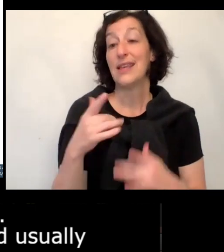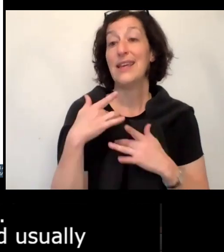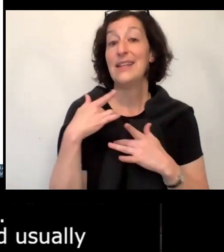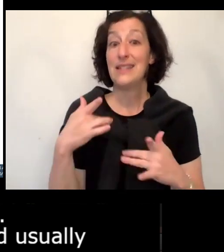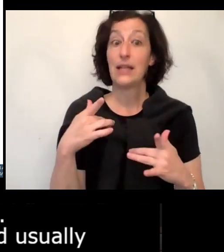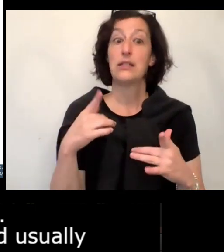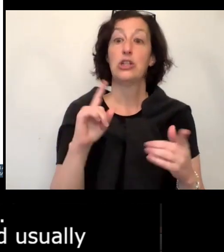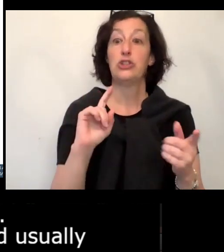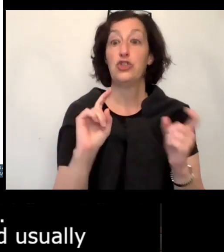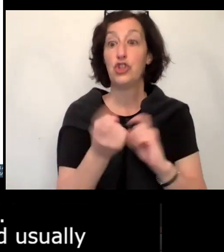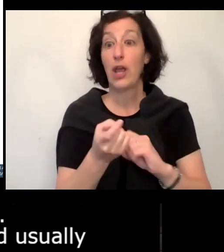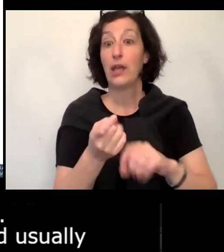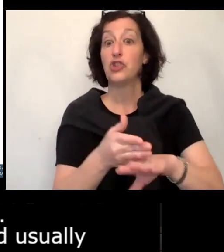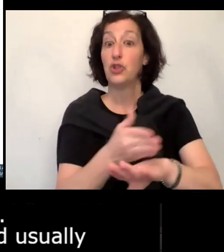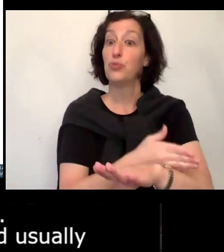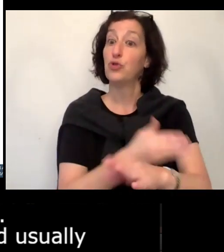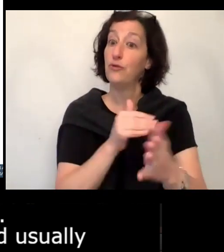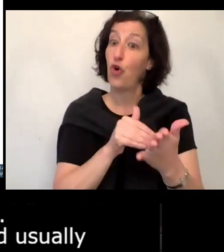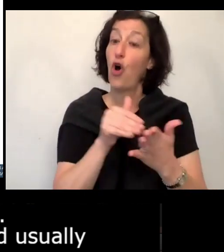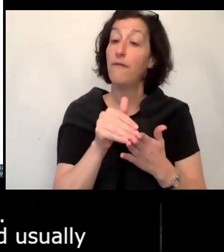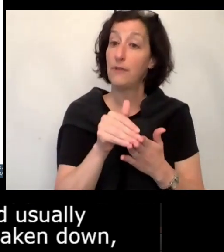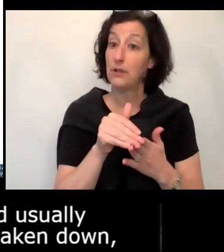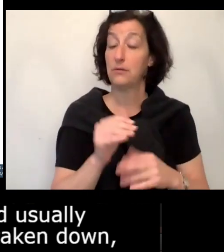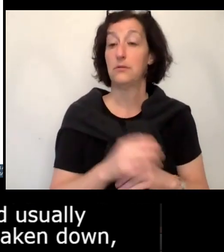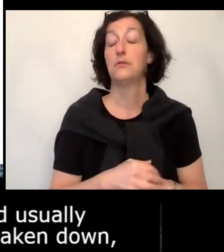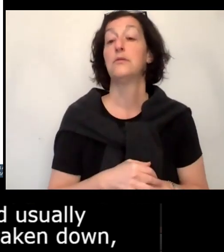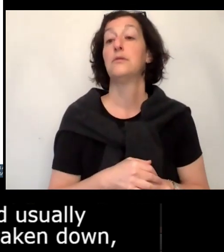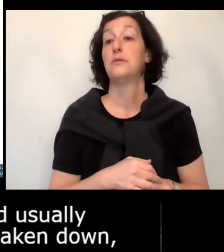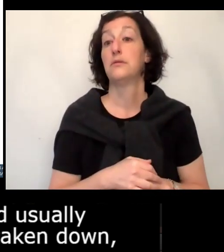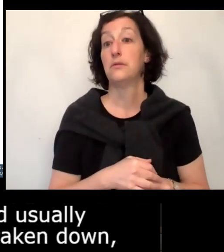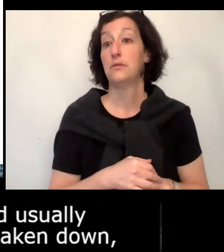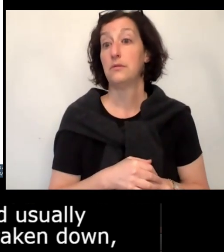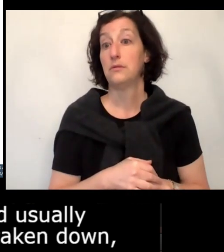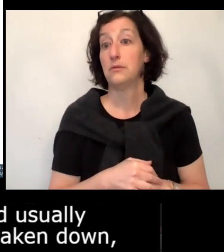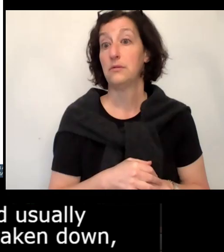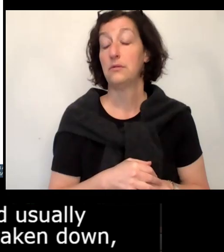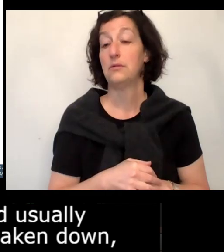down, which is very frustrating. It may be